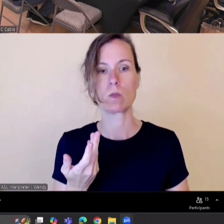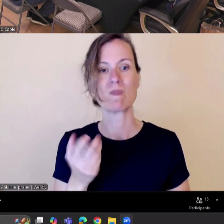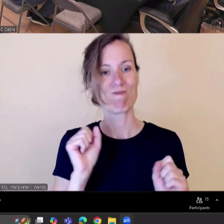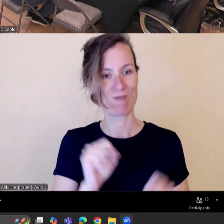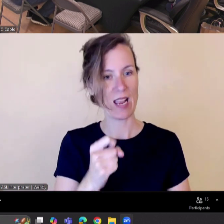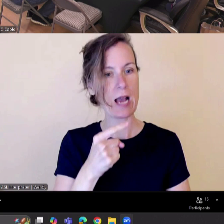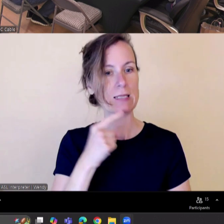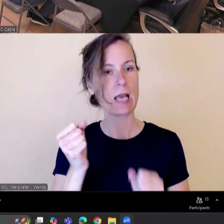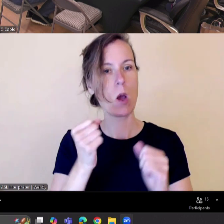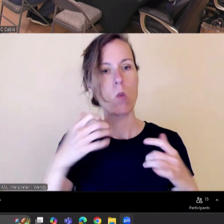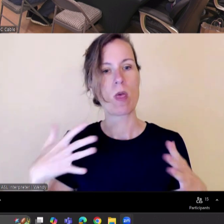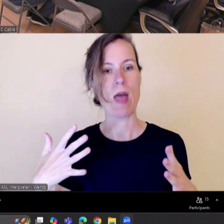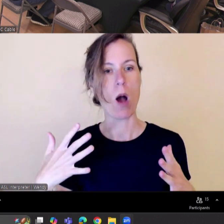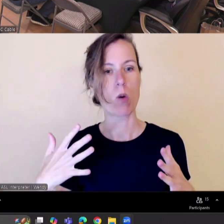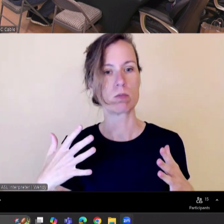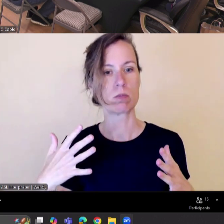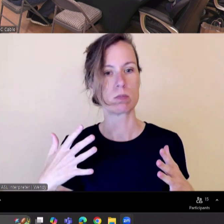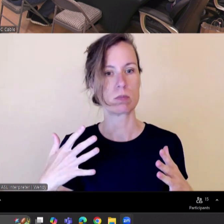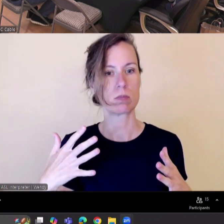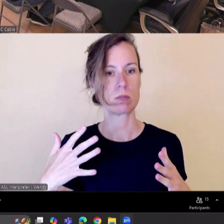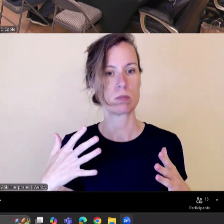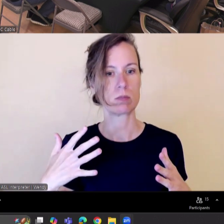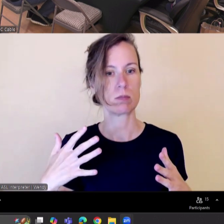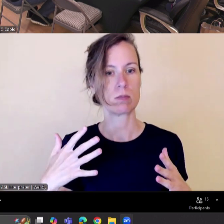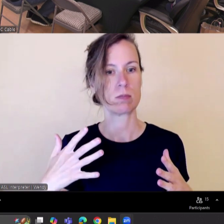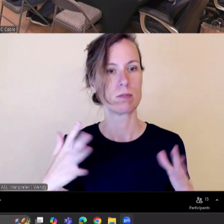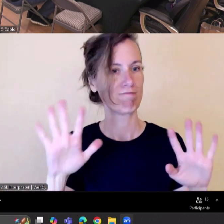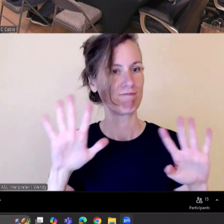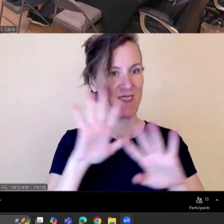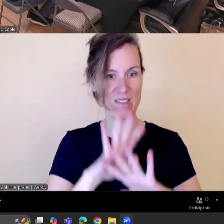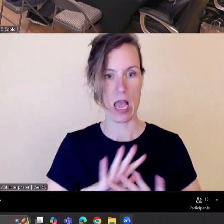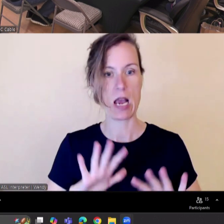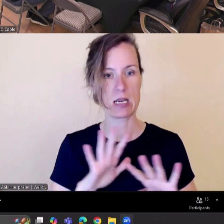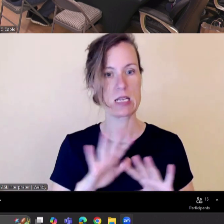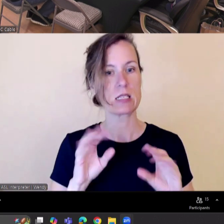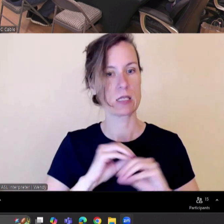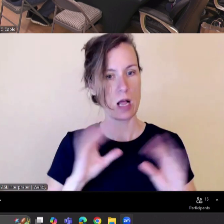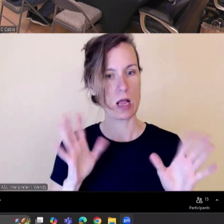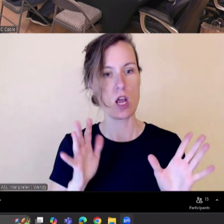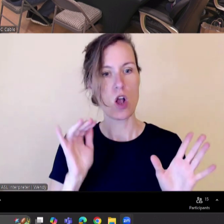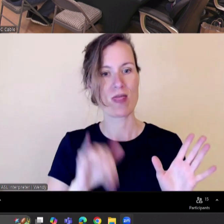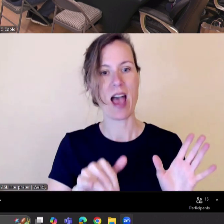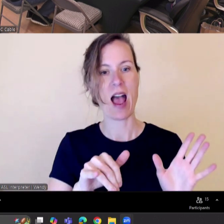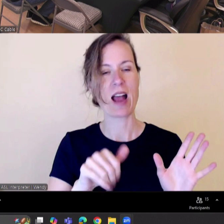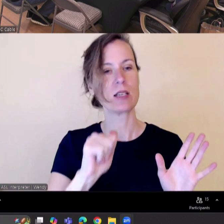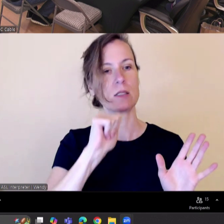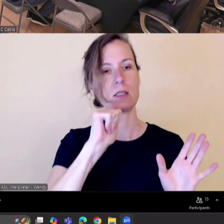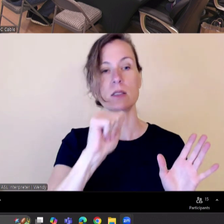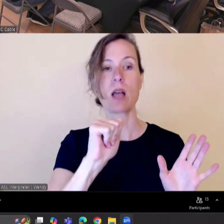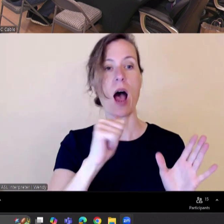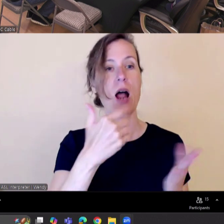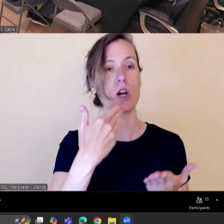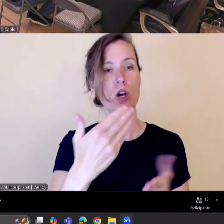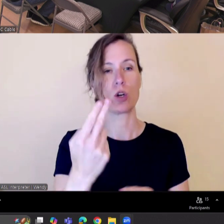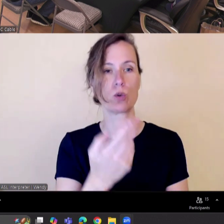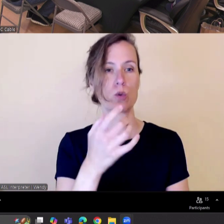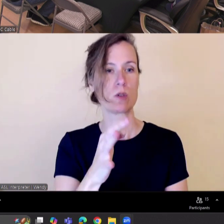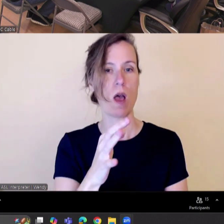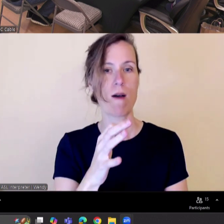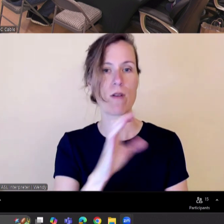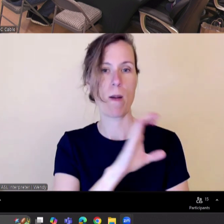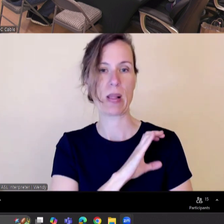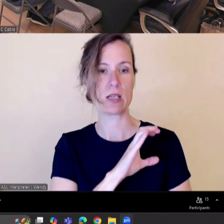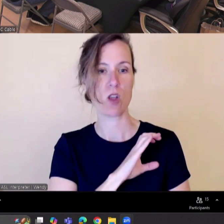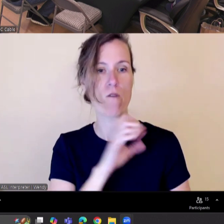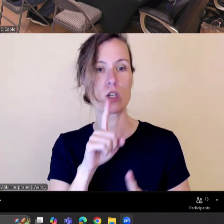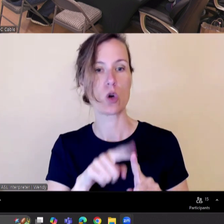use of resources to post a police officer to monitor stop signs, regardless of where they may be